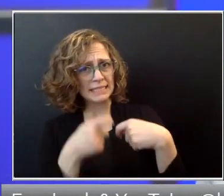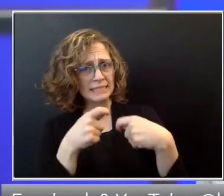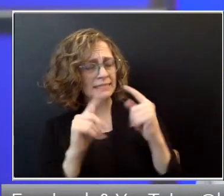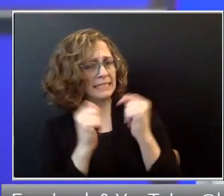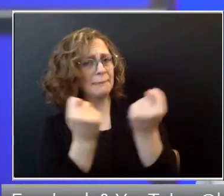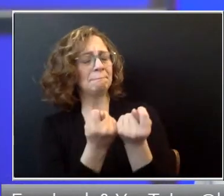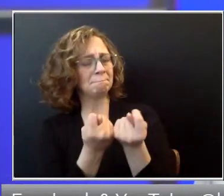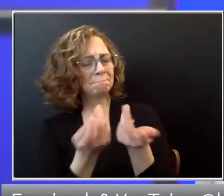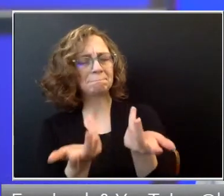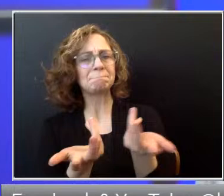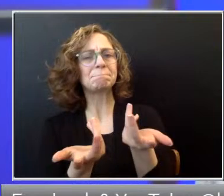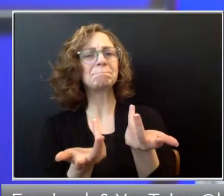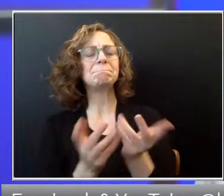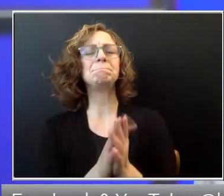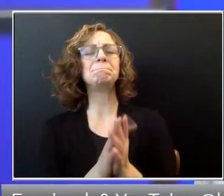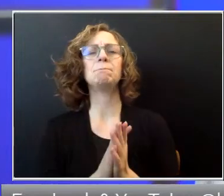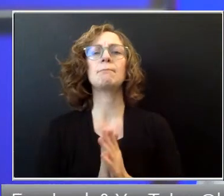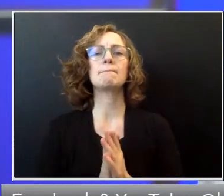remarkably,